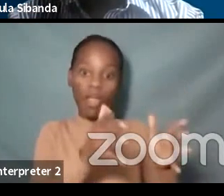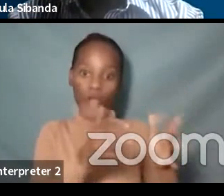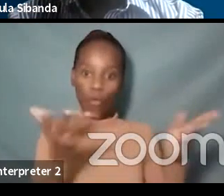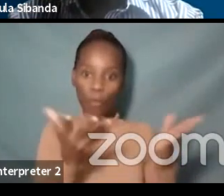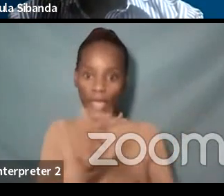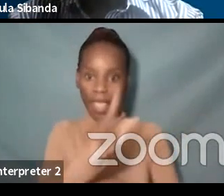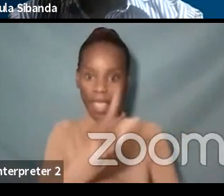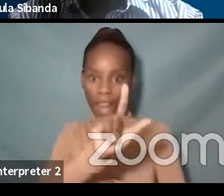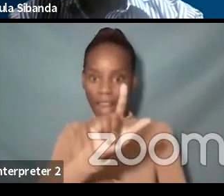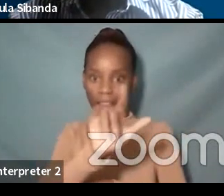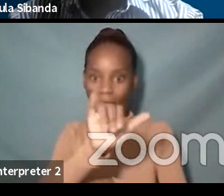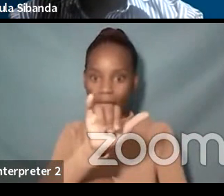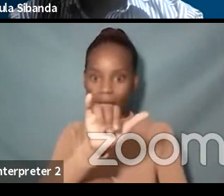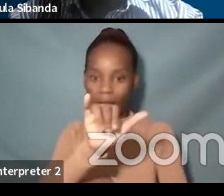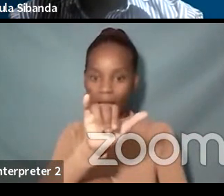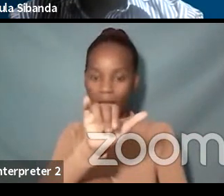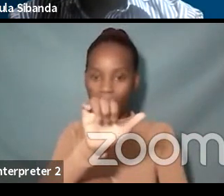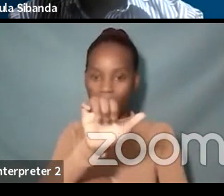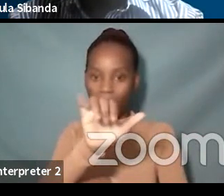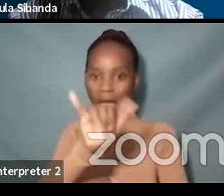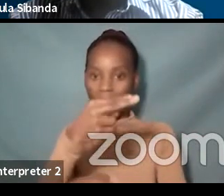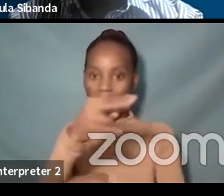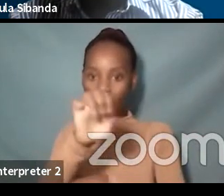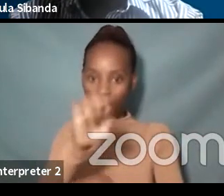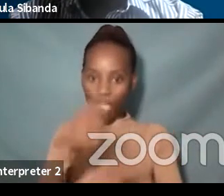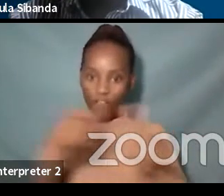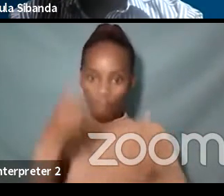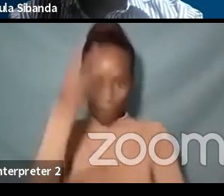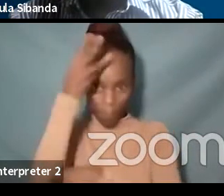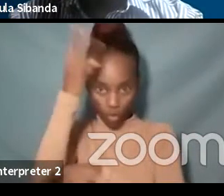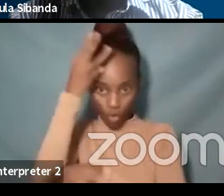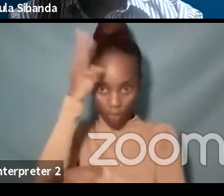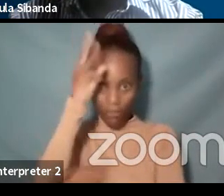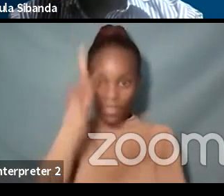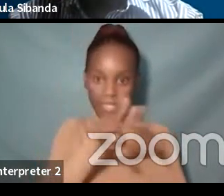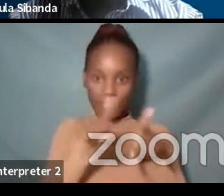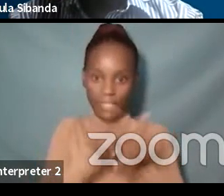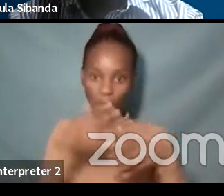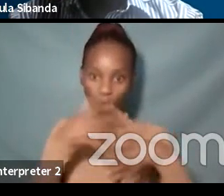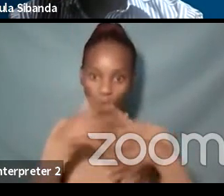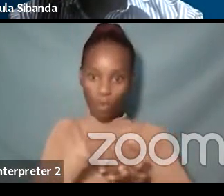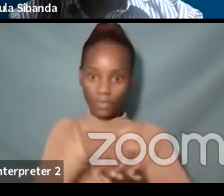Pretoria. Information can also be obtained on our SARS website and